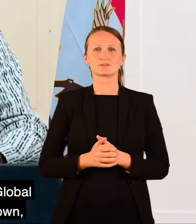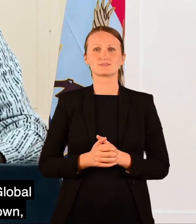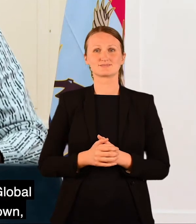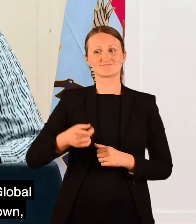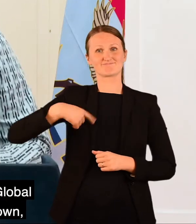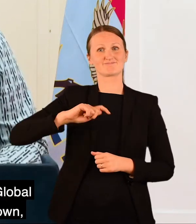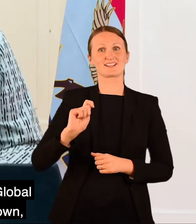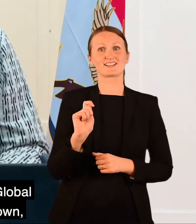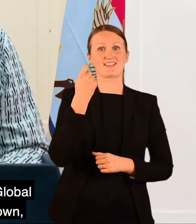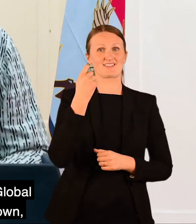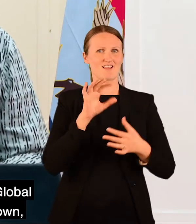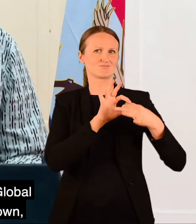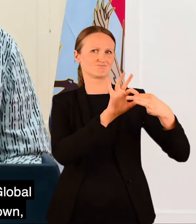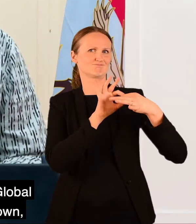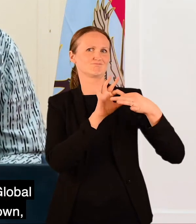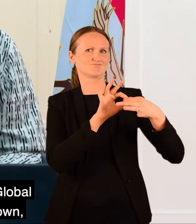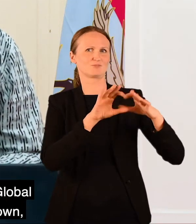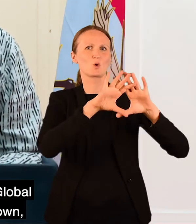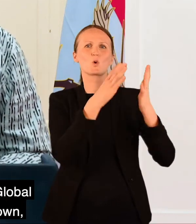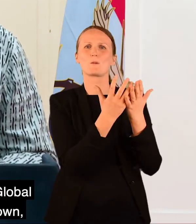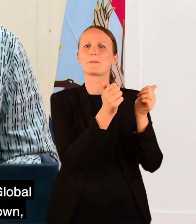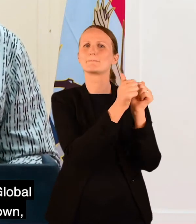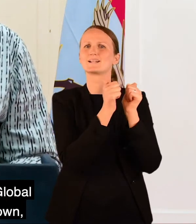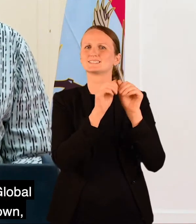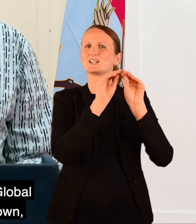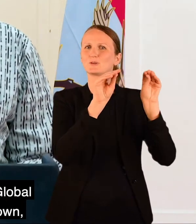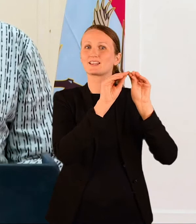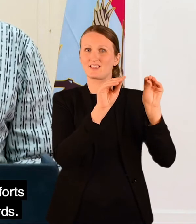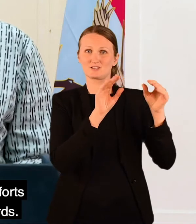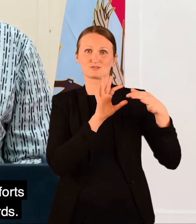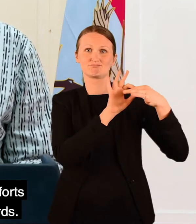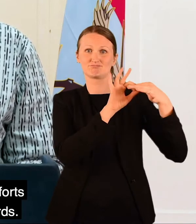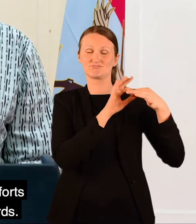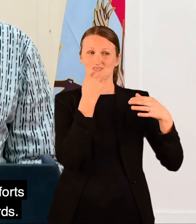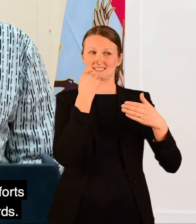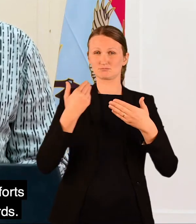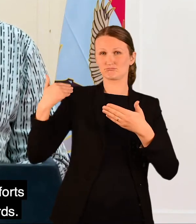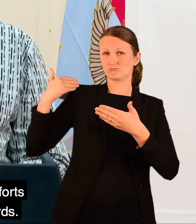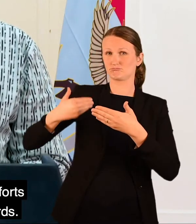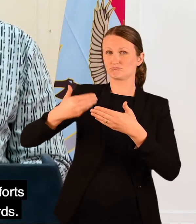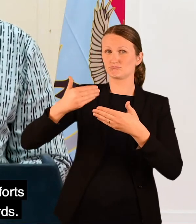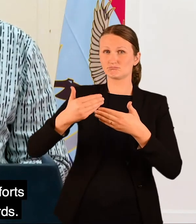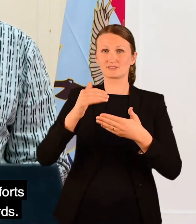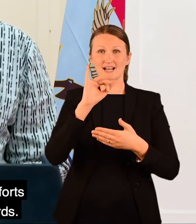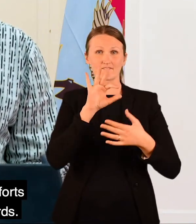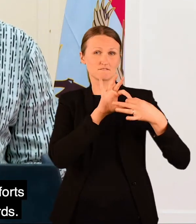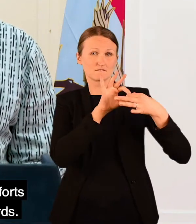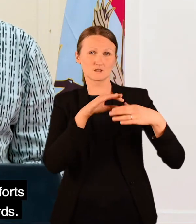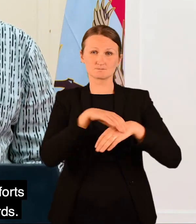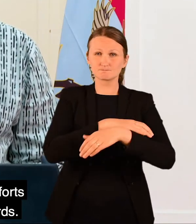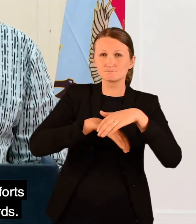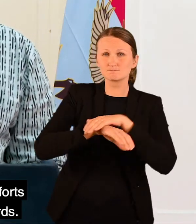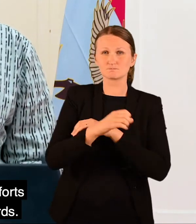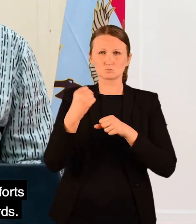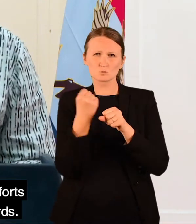As Kenya's collaboration with the Global Partnership for Education has shown, time and time again, concerted